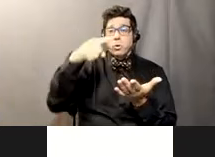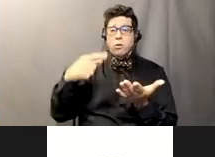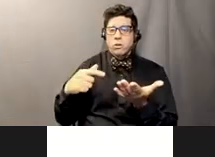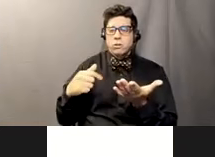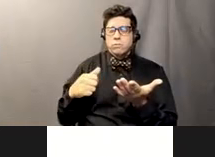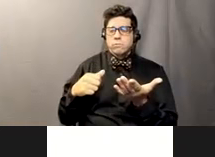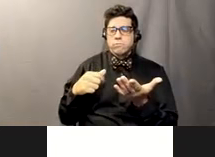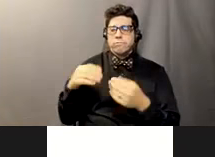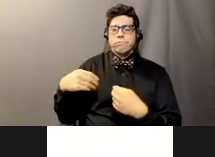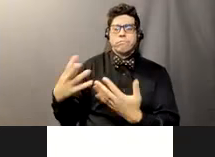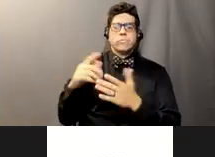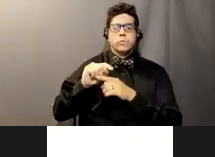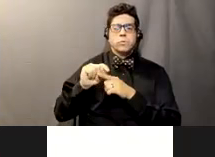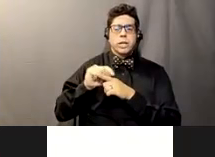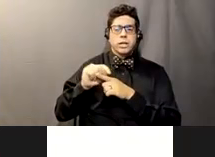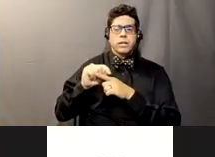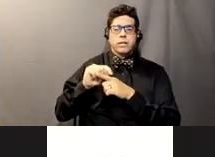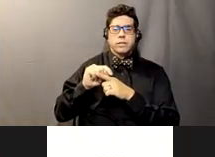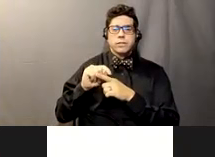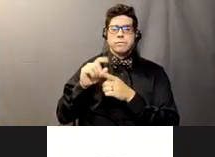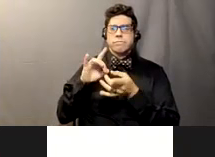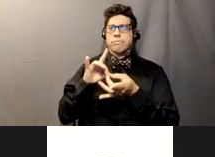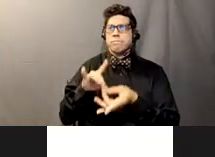providing training that would consist of